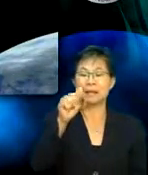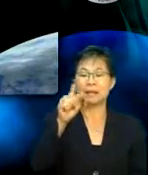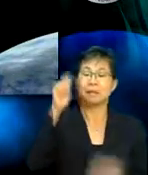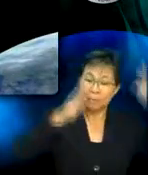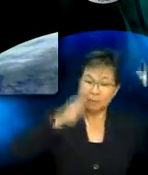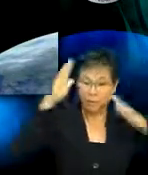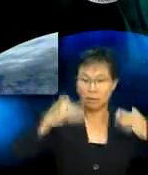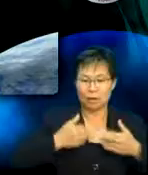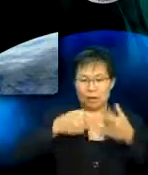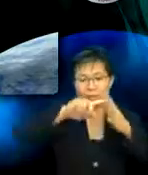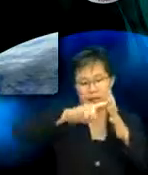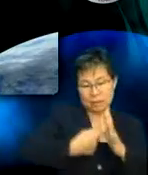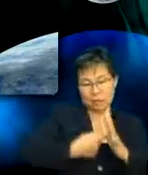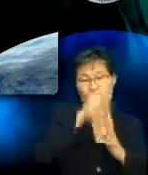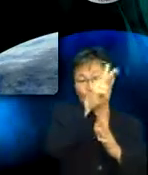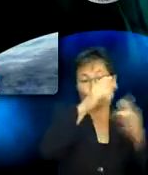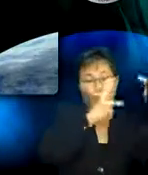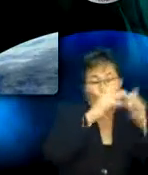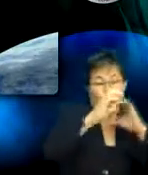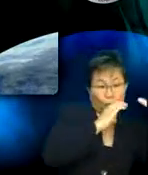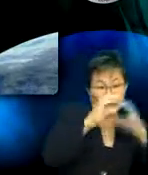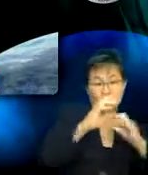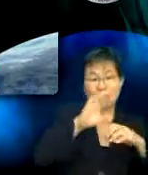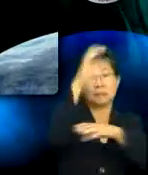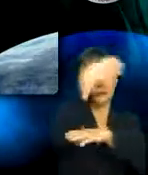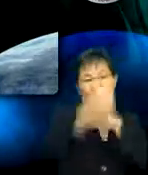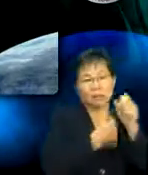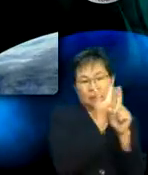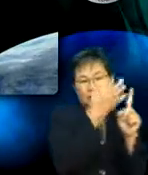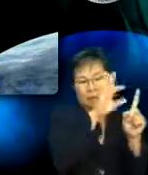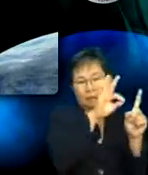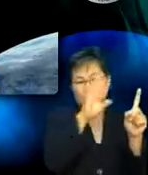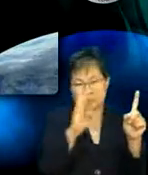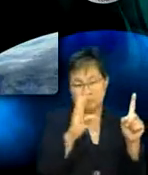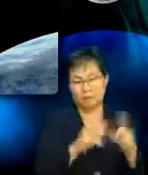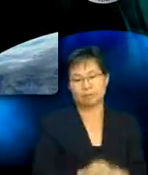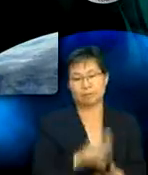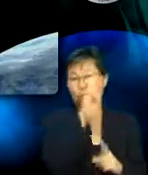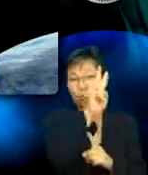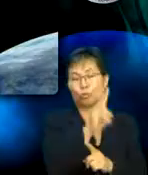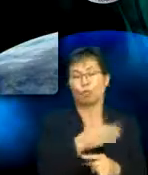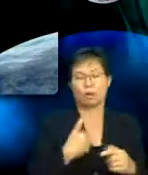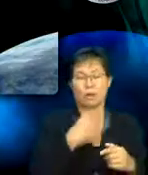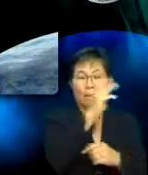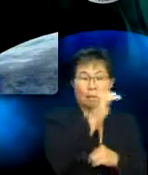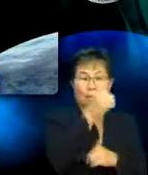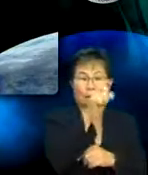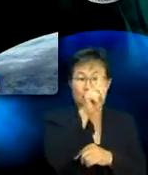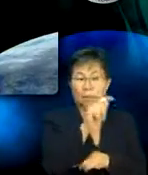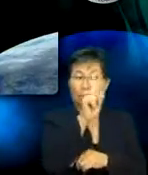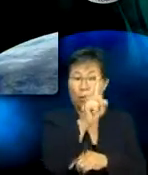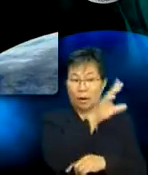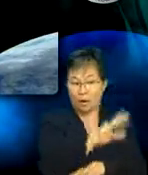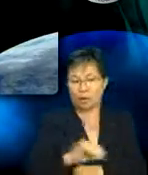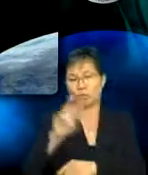Malaysia launched 2 communication satellites in 1996. They were Miasat 1